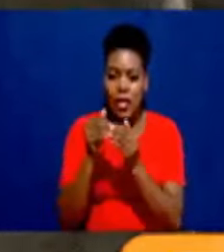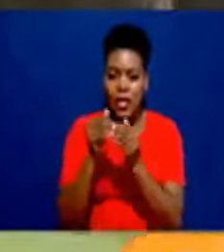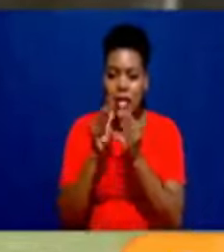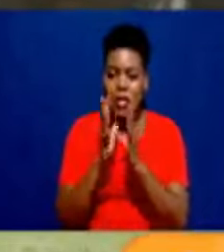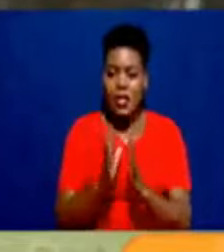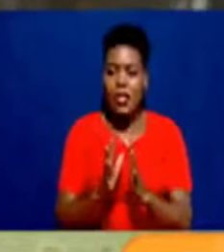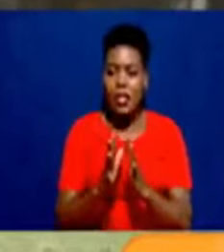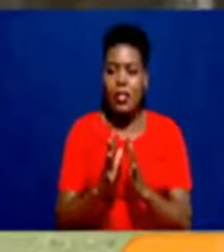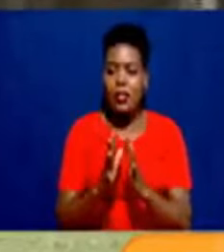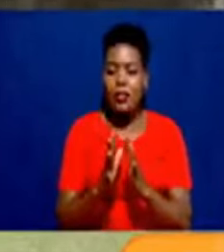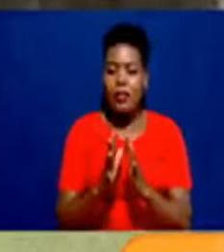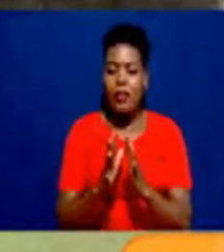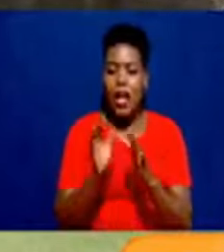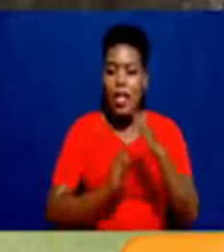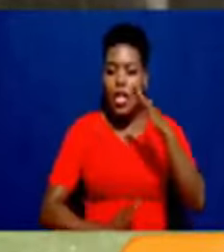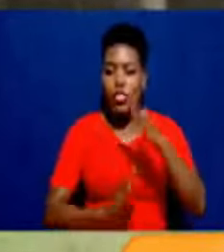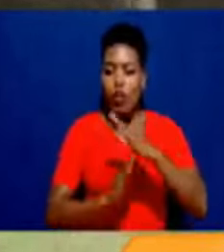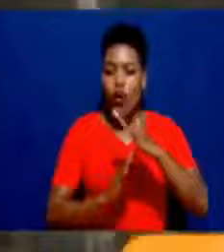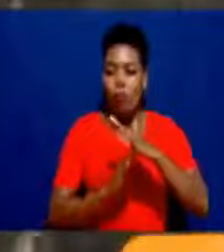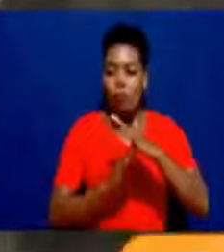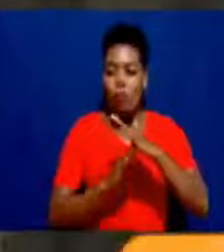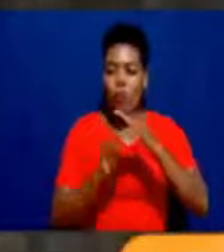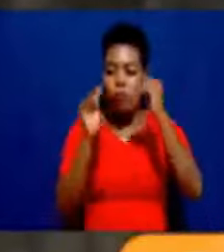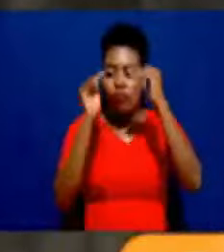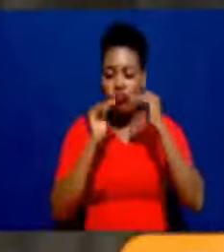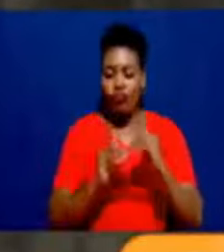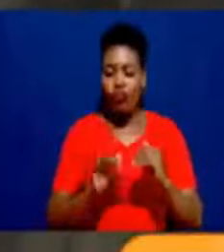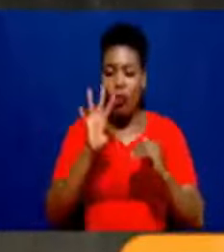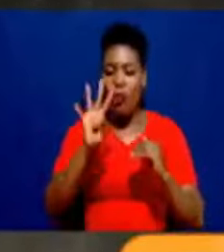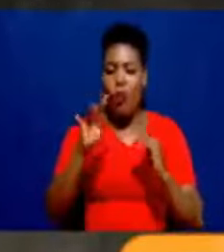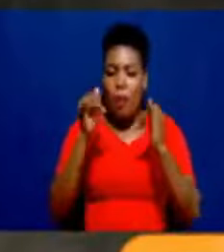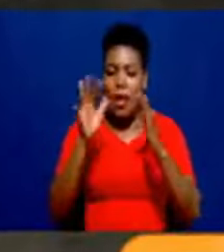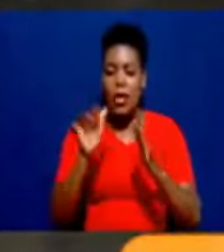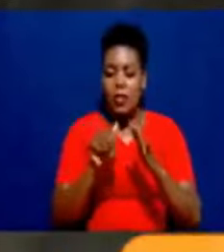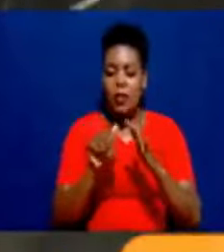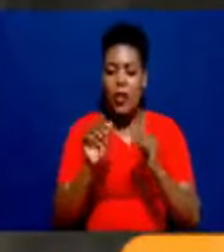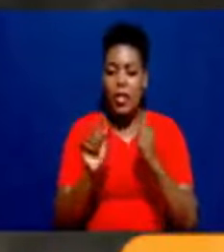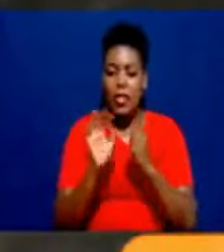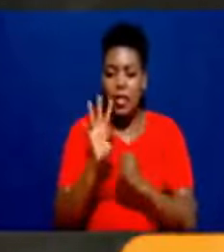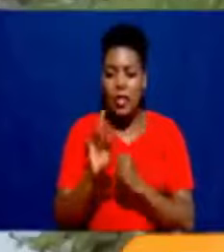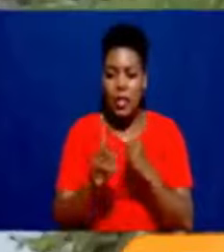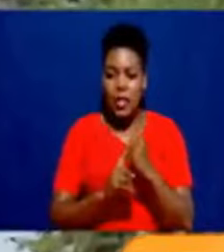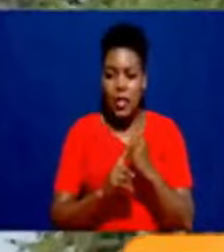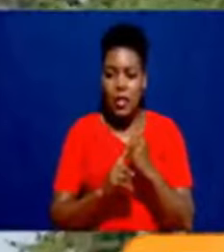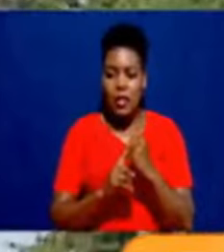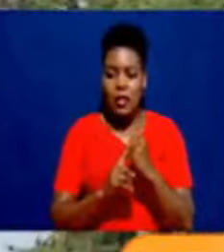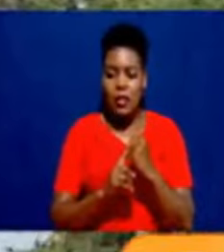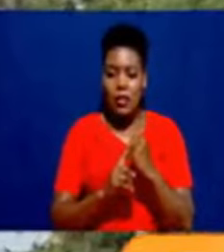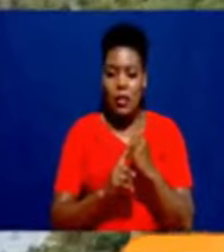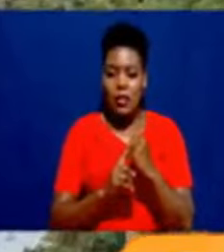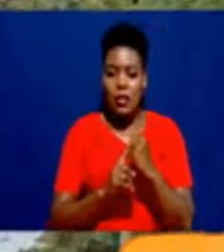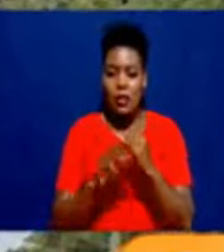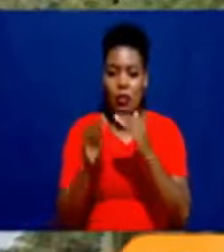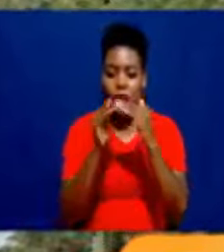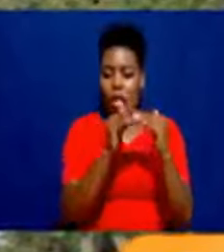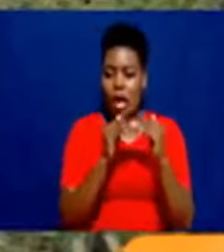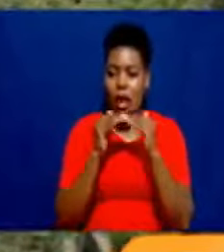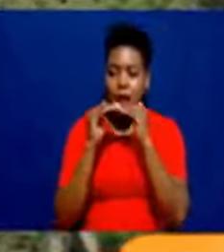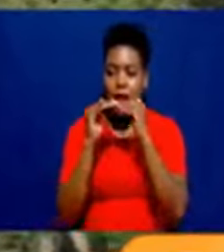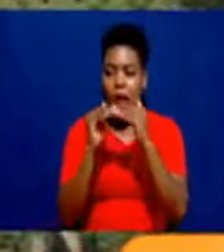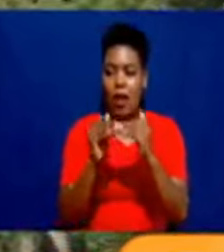Van Driel are at the top, followed by four players on six under par. The cut was set at level par,